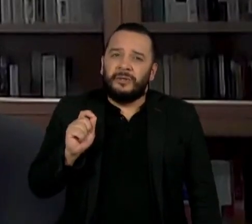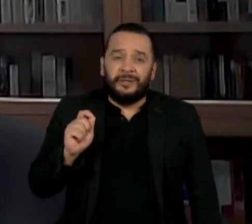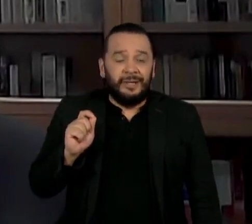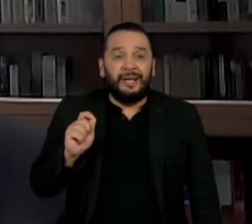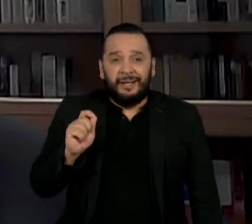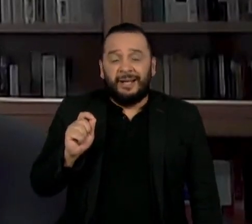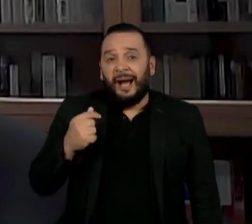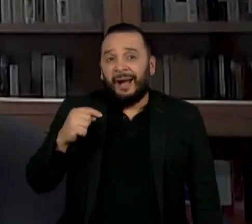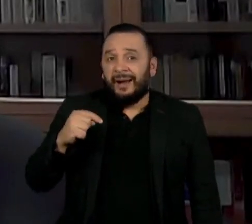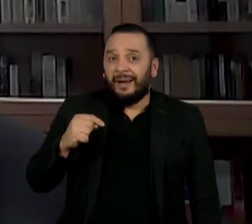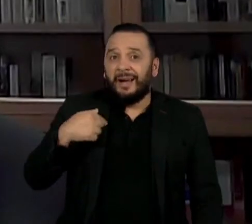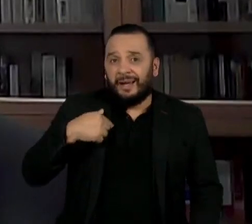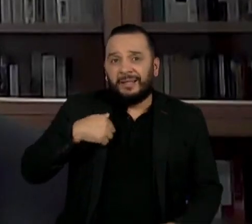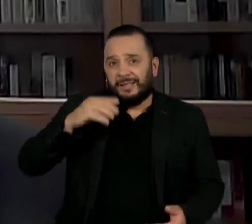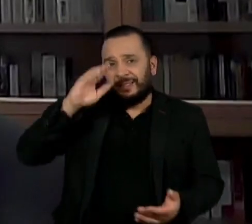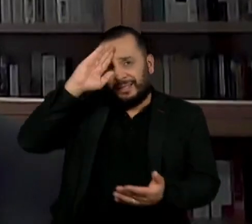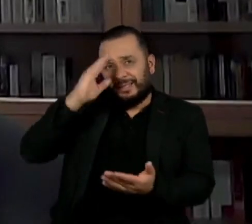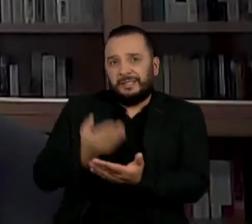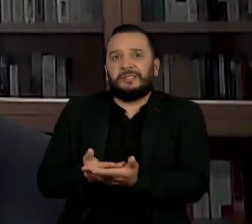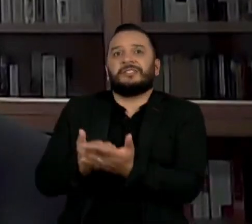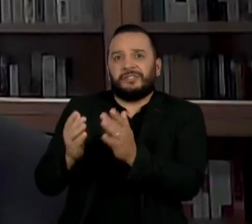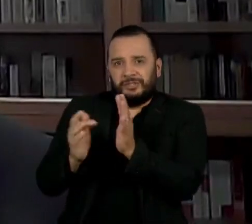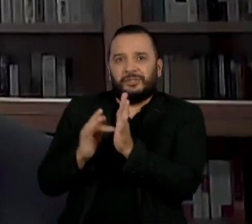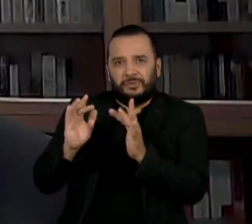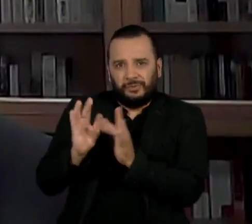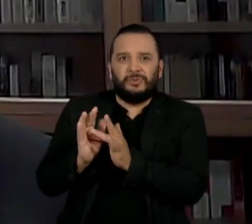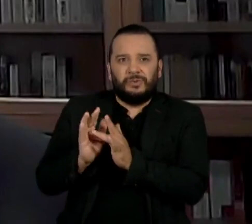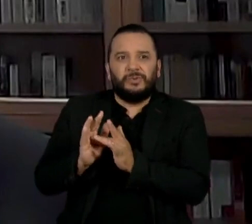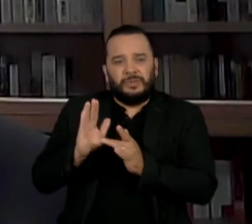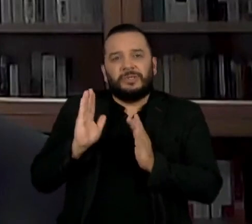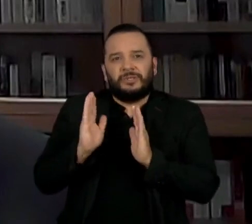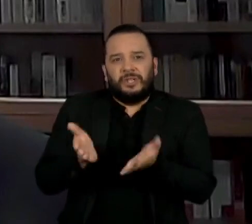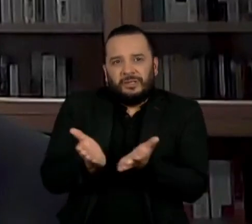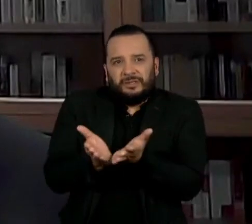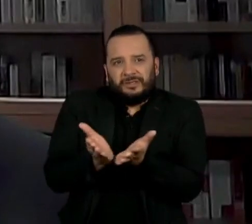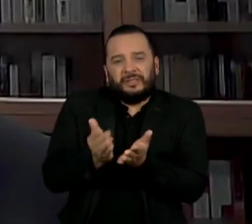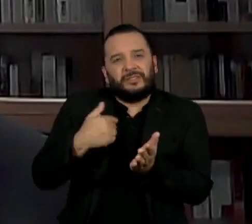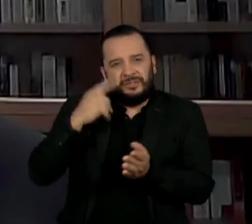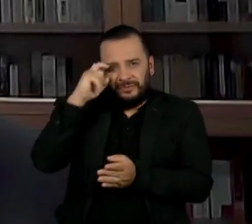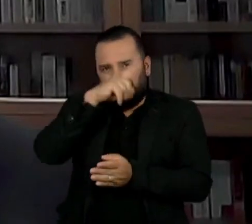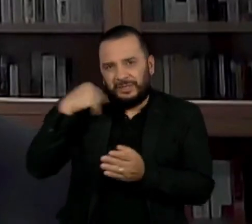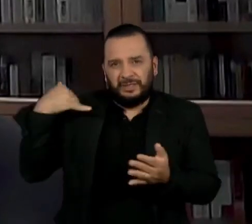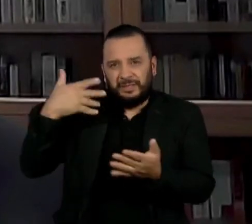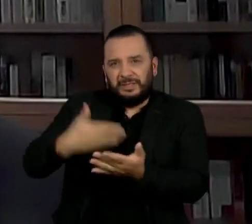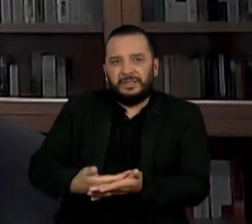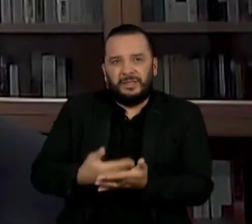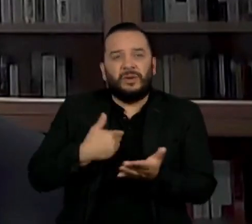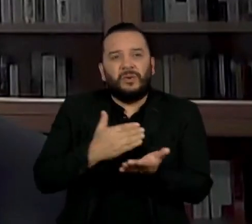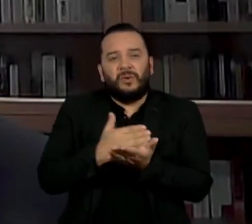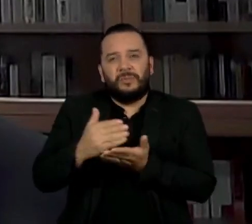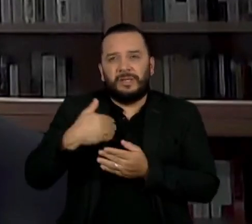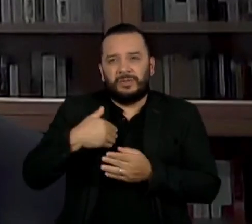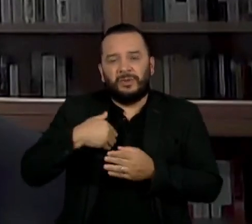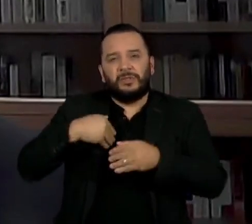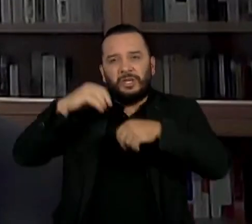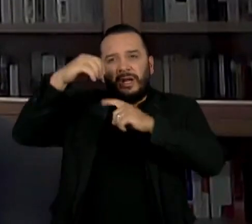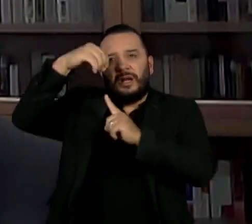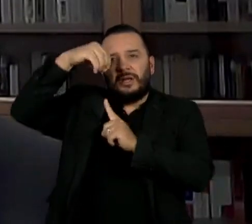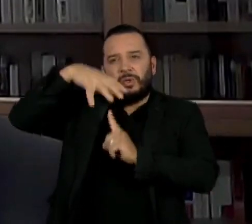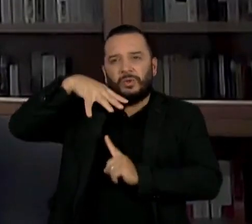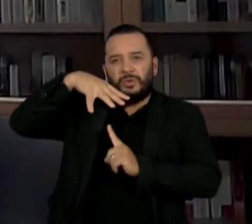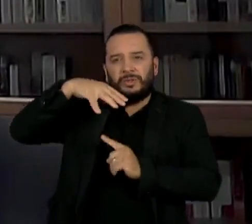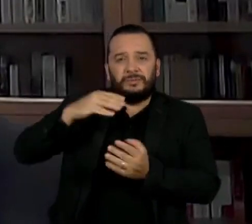Christian belief has been difficult for a long time, really starting with the Enlightenment in the late